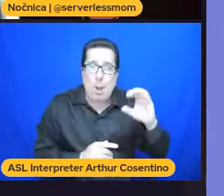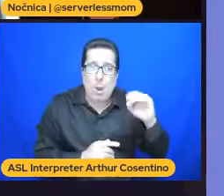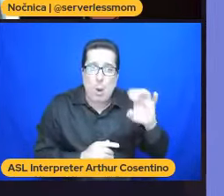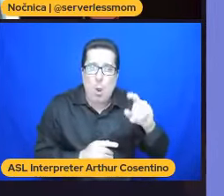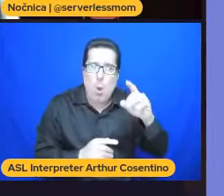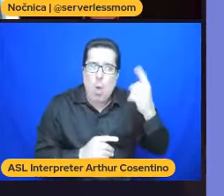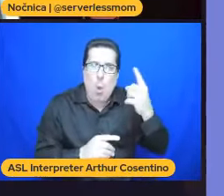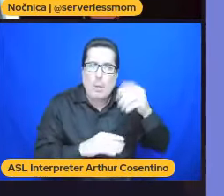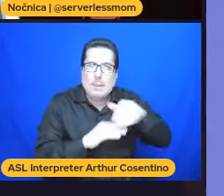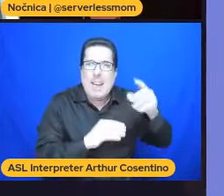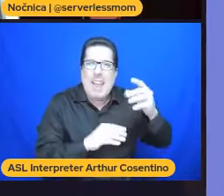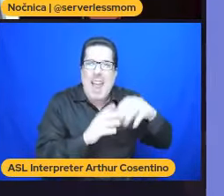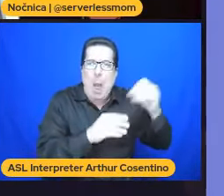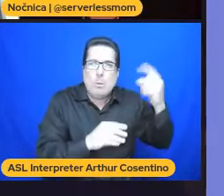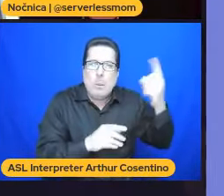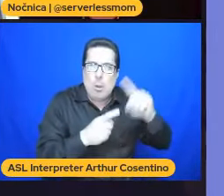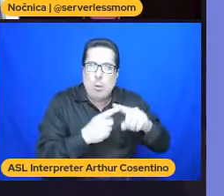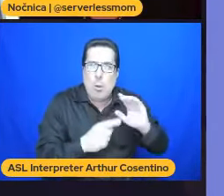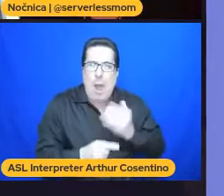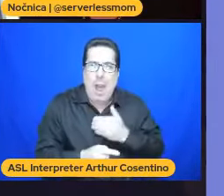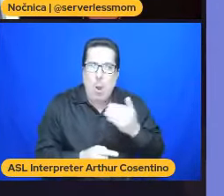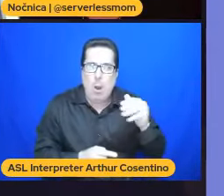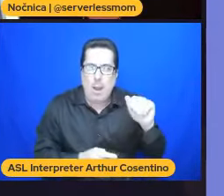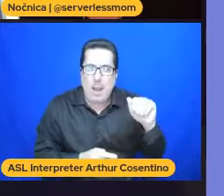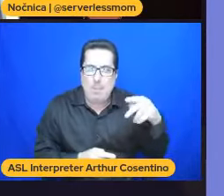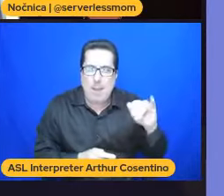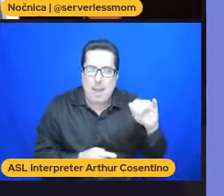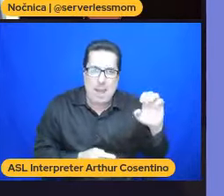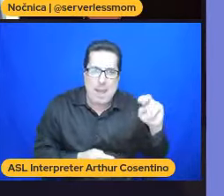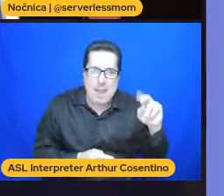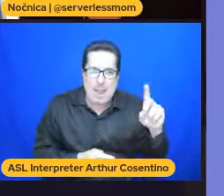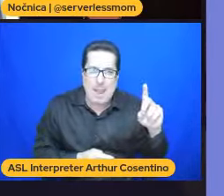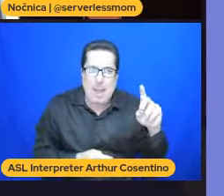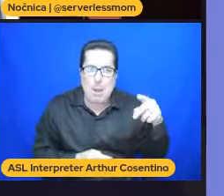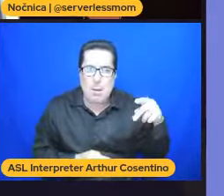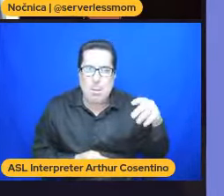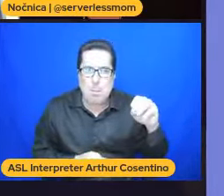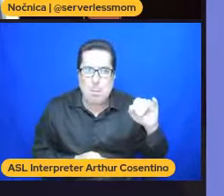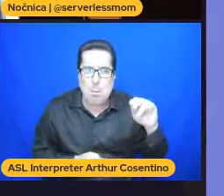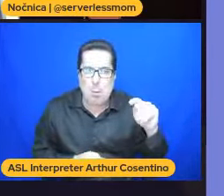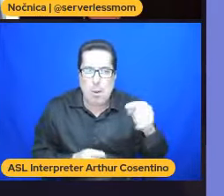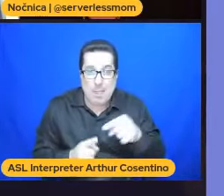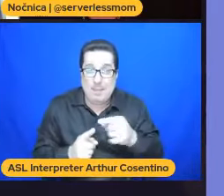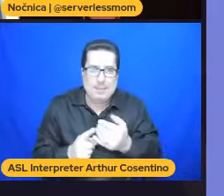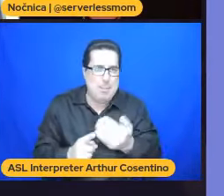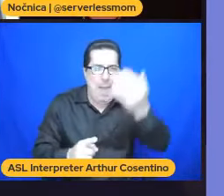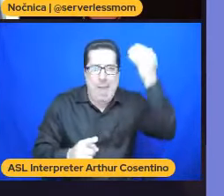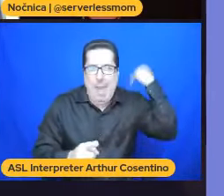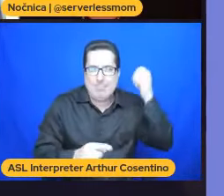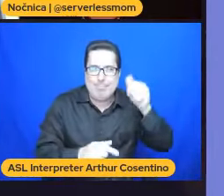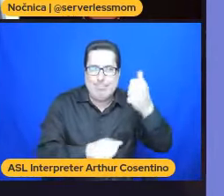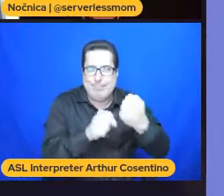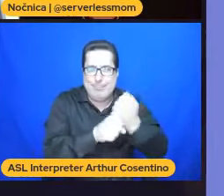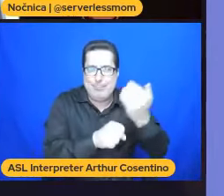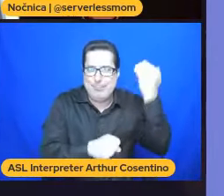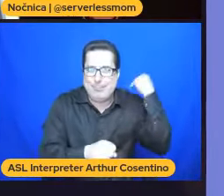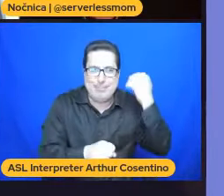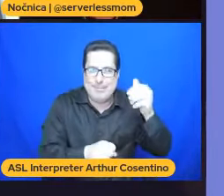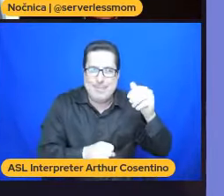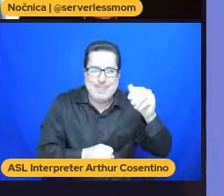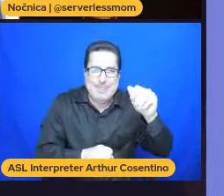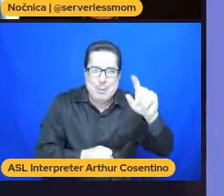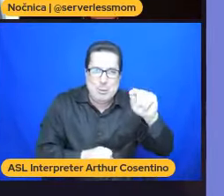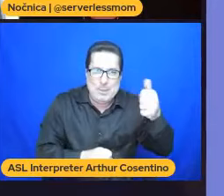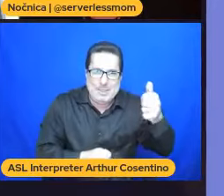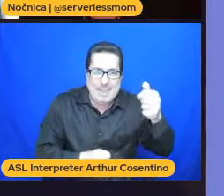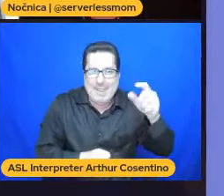our API endpoint. And since this was back in like 2010 or 2012, there wasn't the